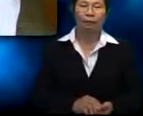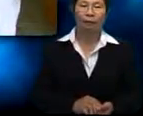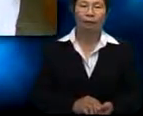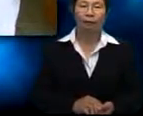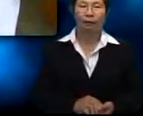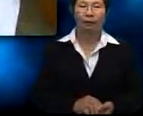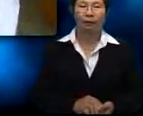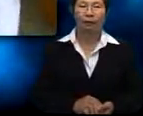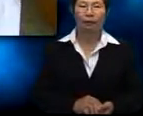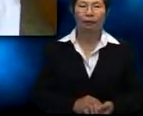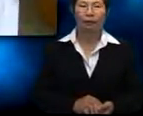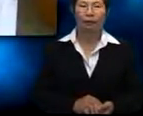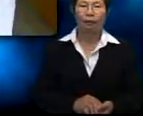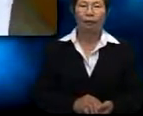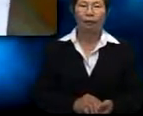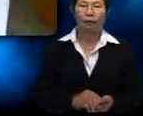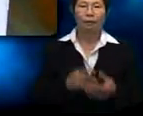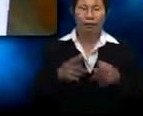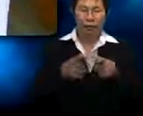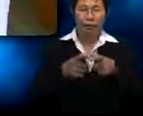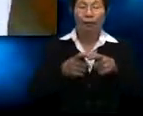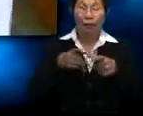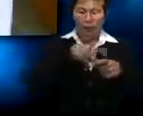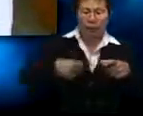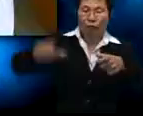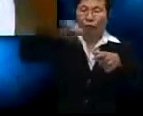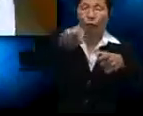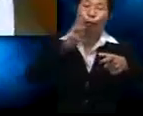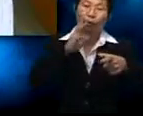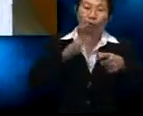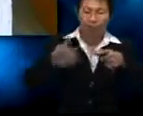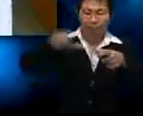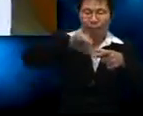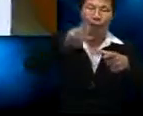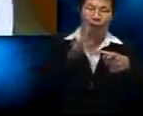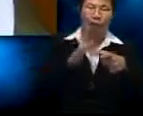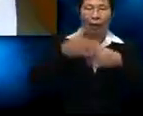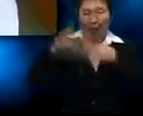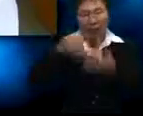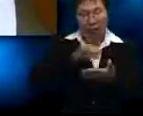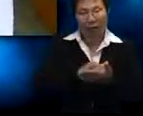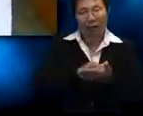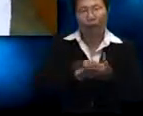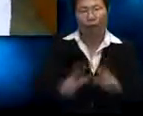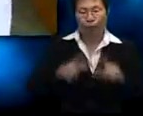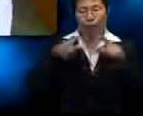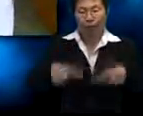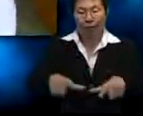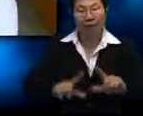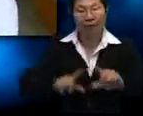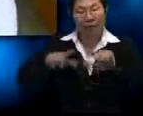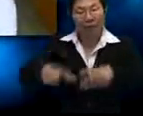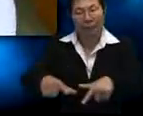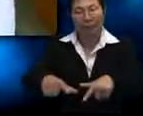Fill this petri dish with water. Okay. After that, you will place